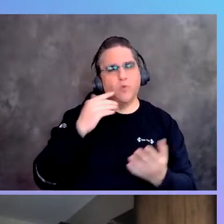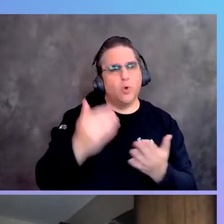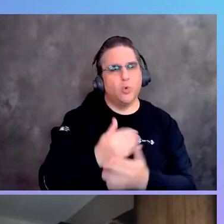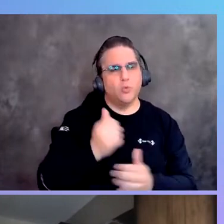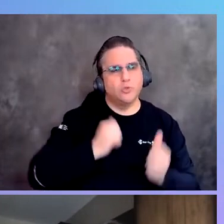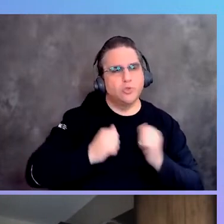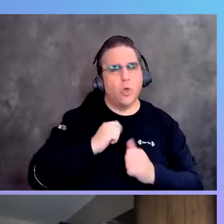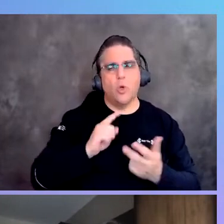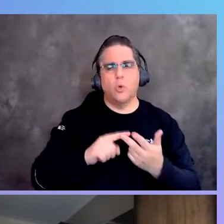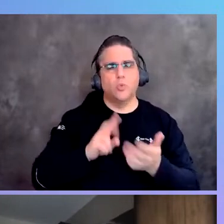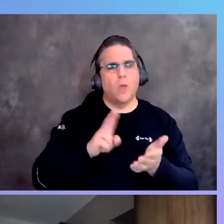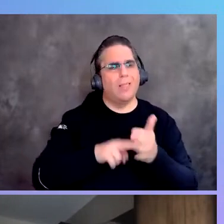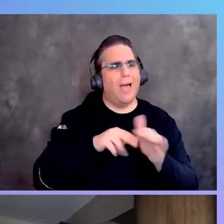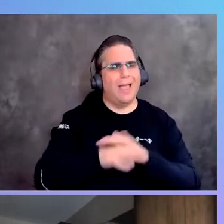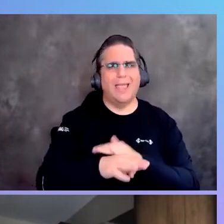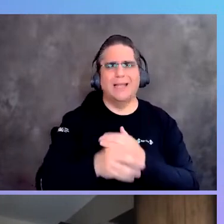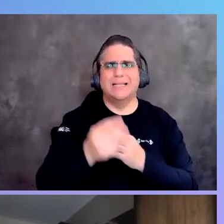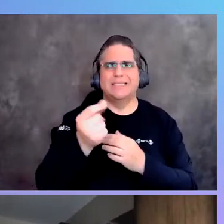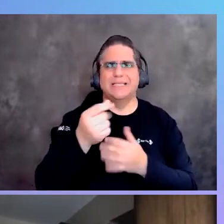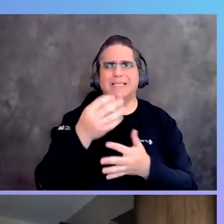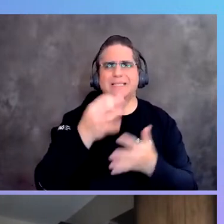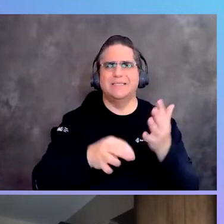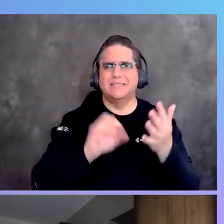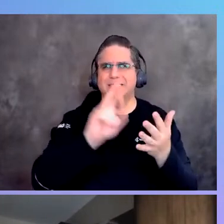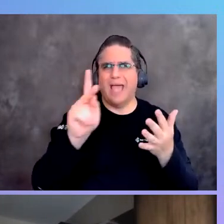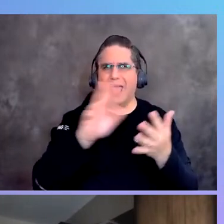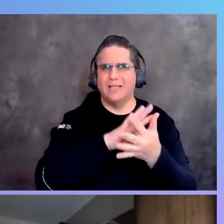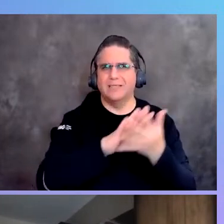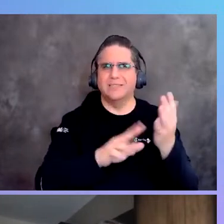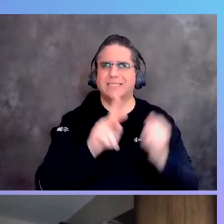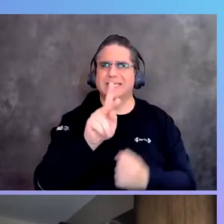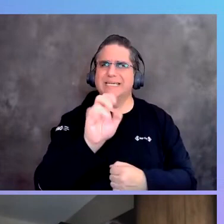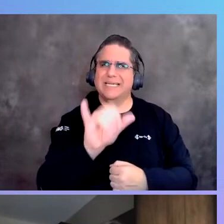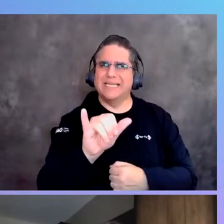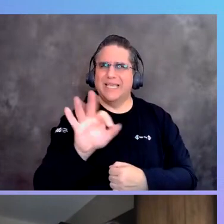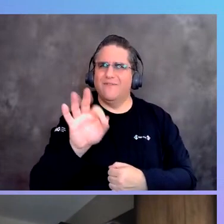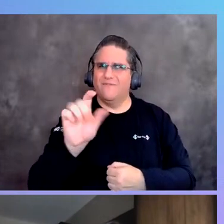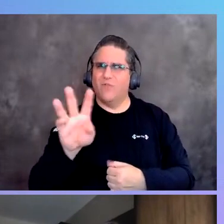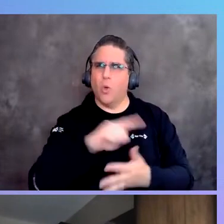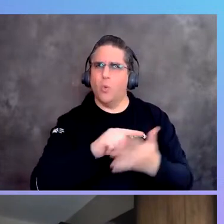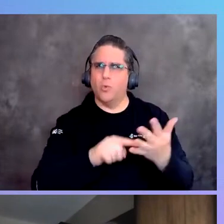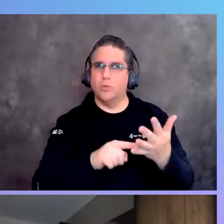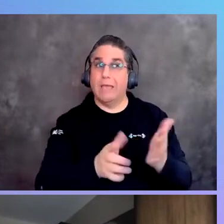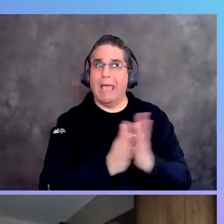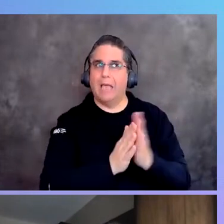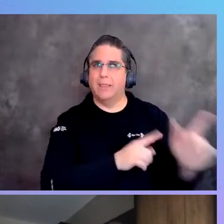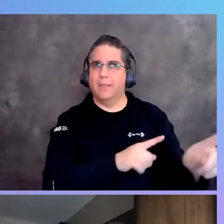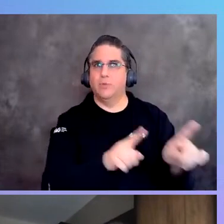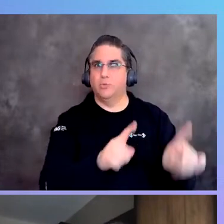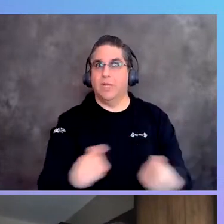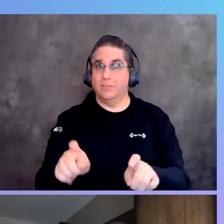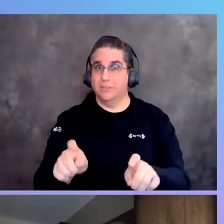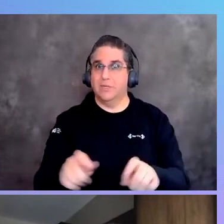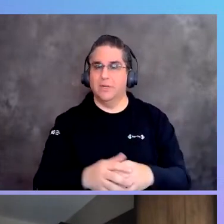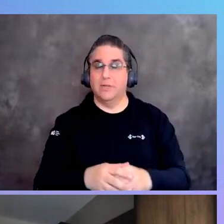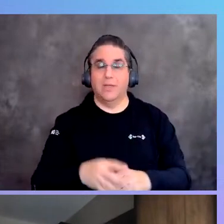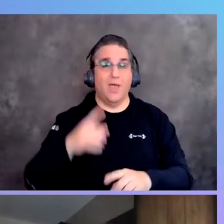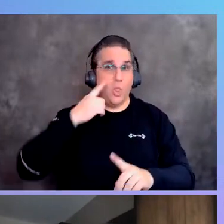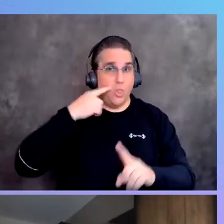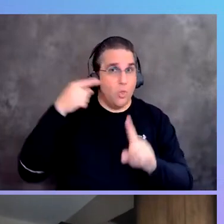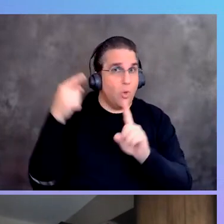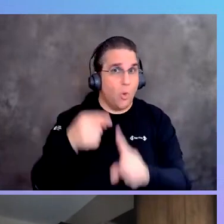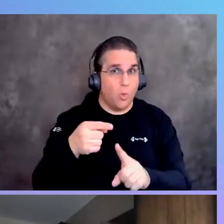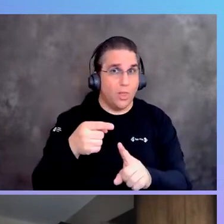like logging into your account. All of these are key flows. Our goal here is we want users to be able to complete all